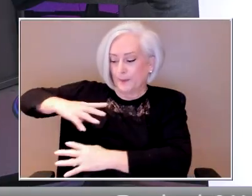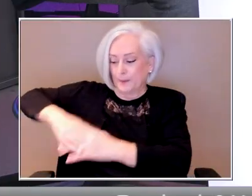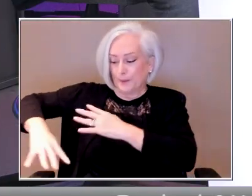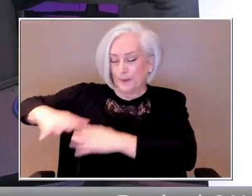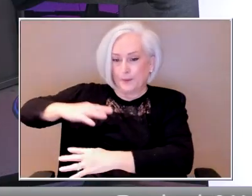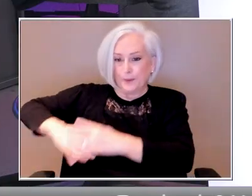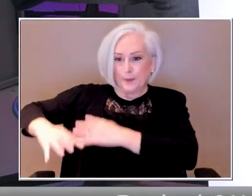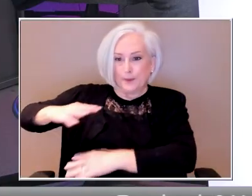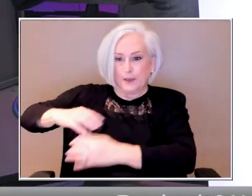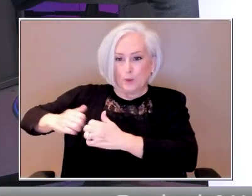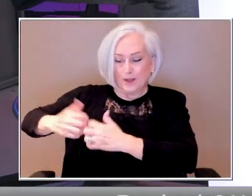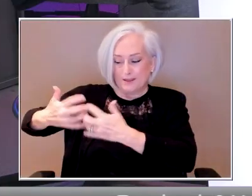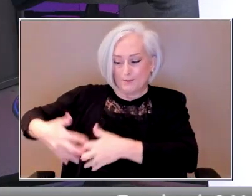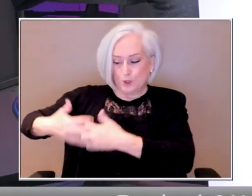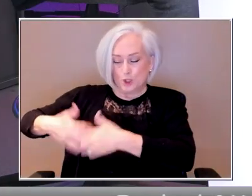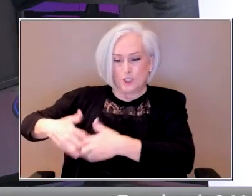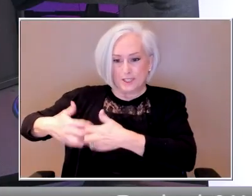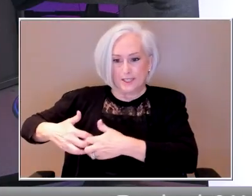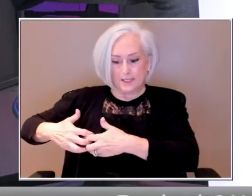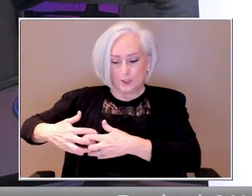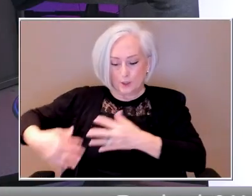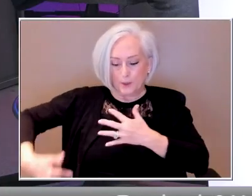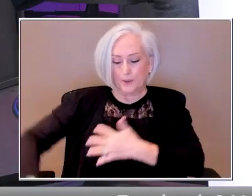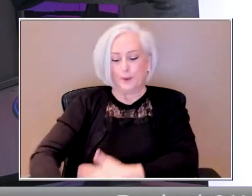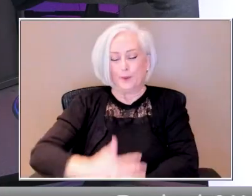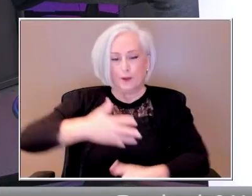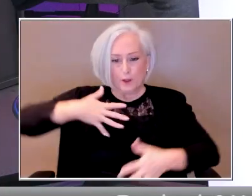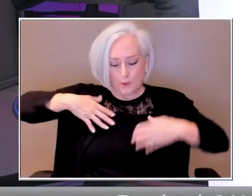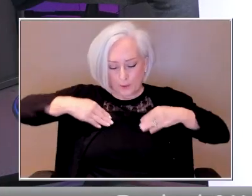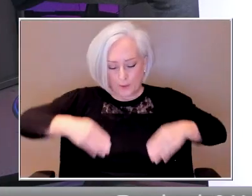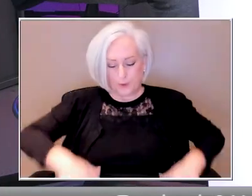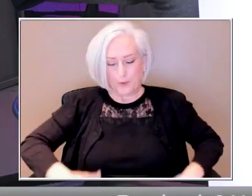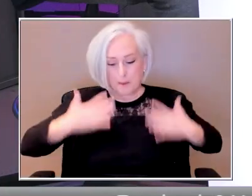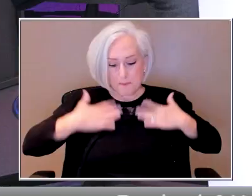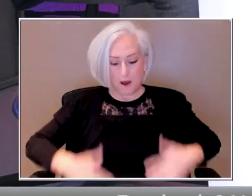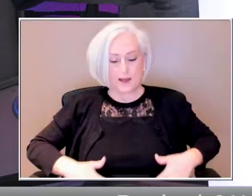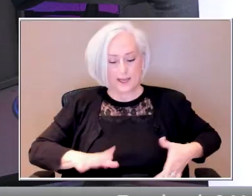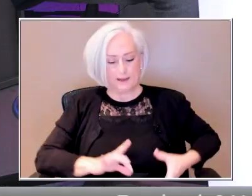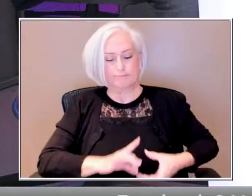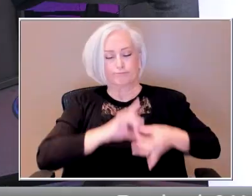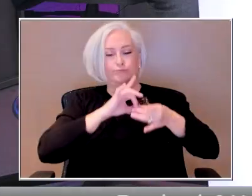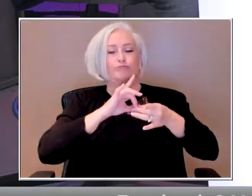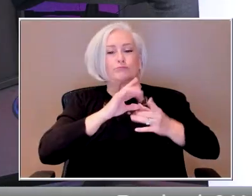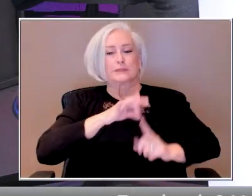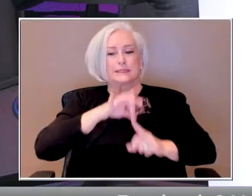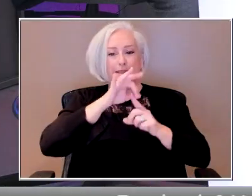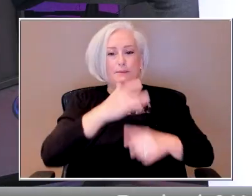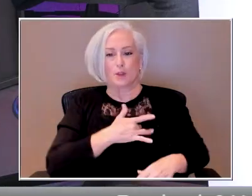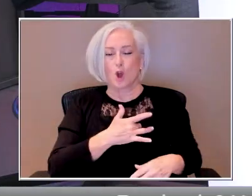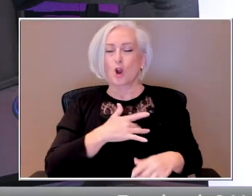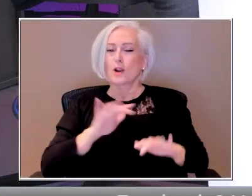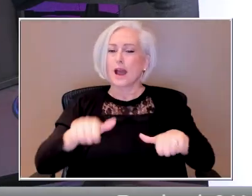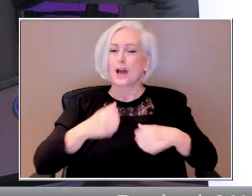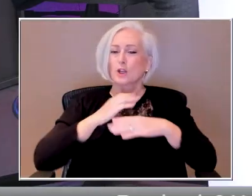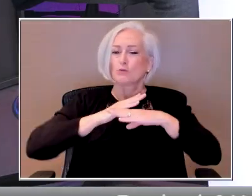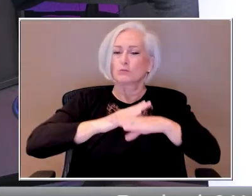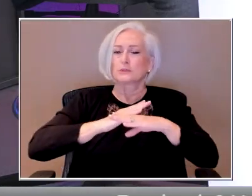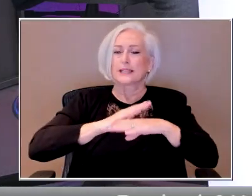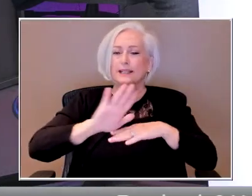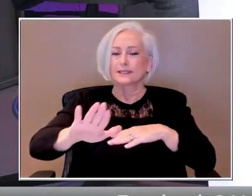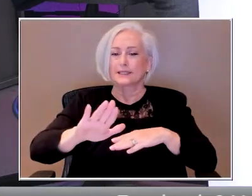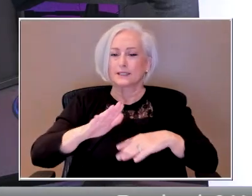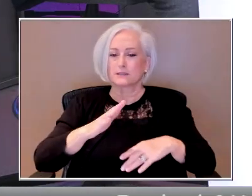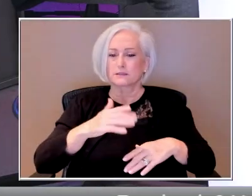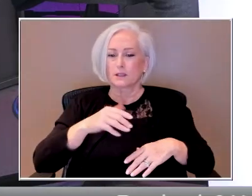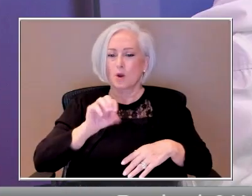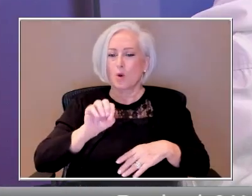here. Okay. So what are you, how do you protect his organs when you're doing that? So this